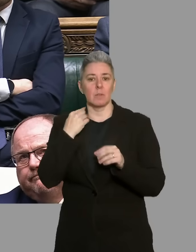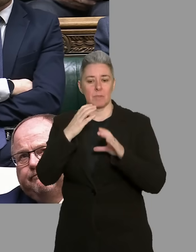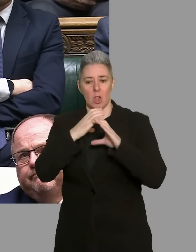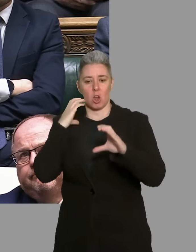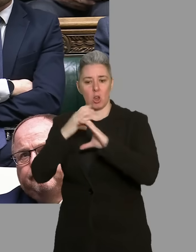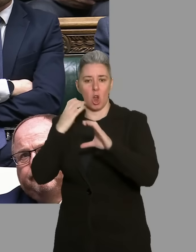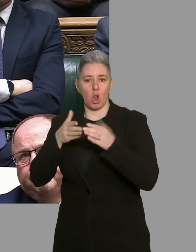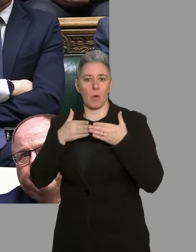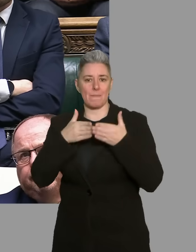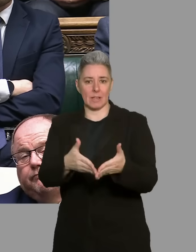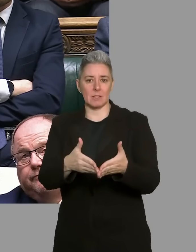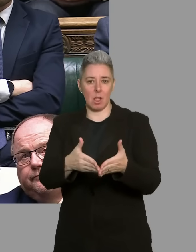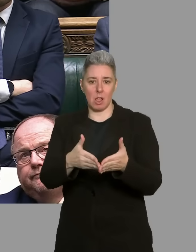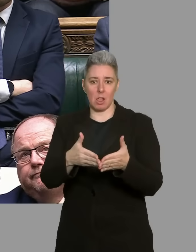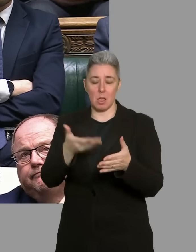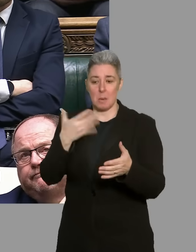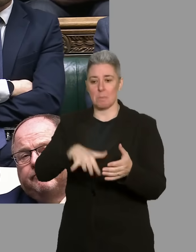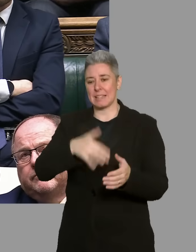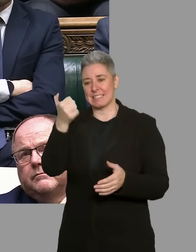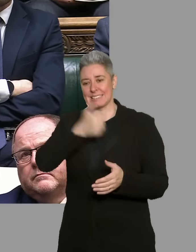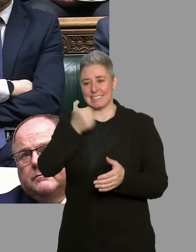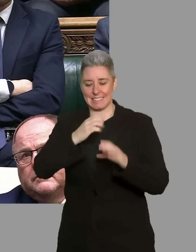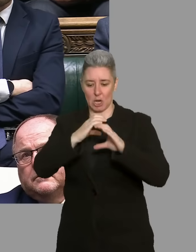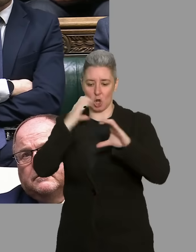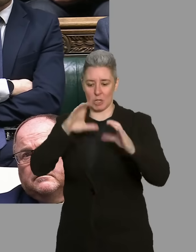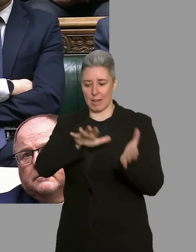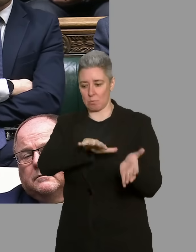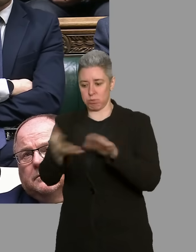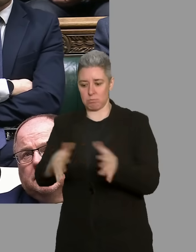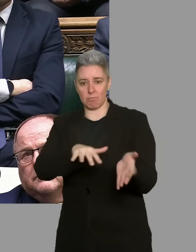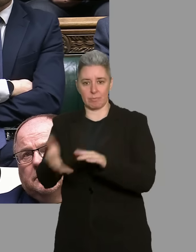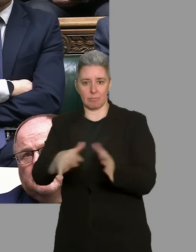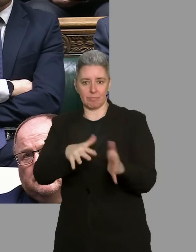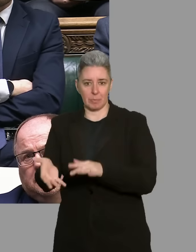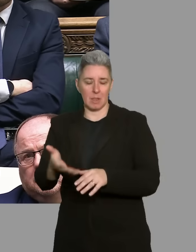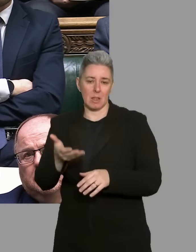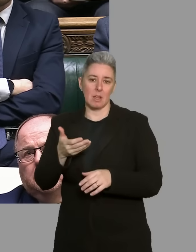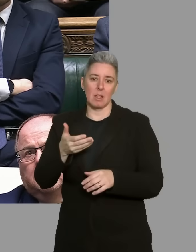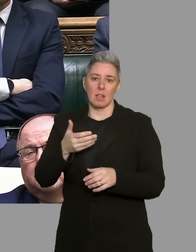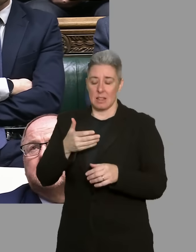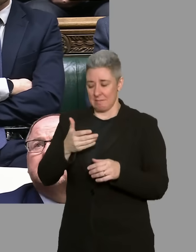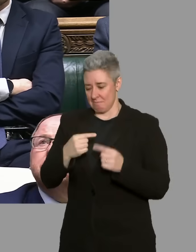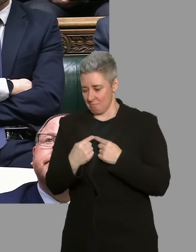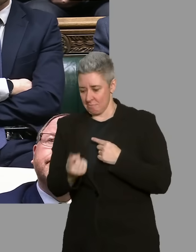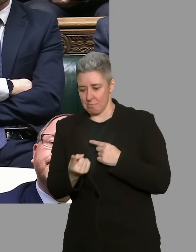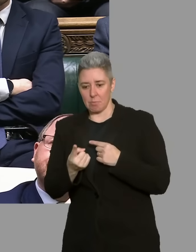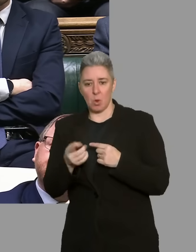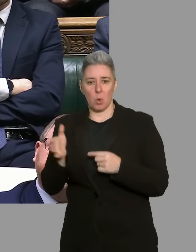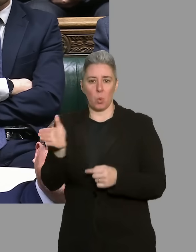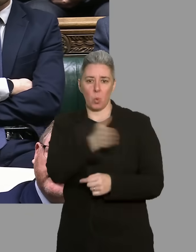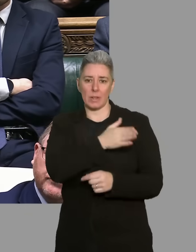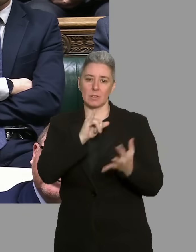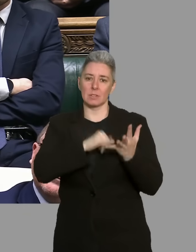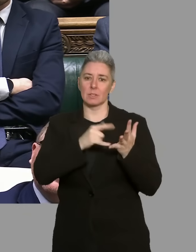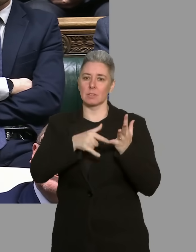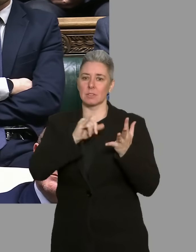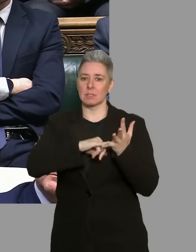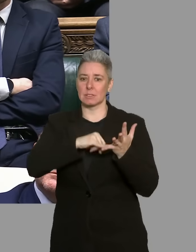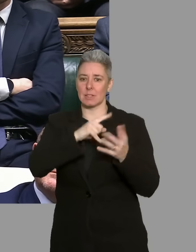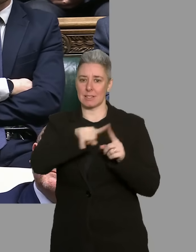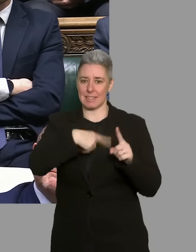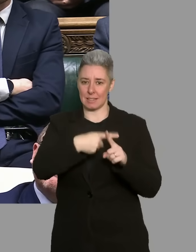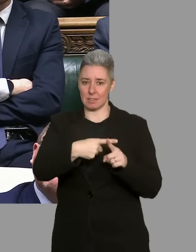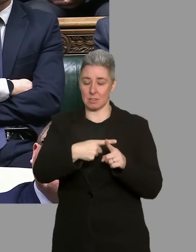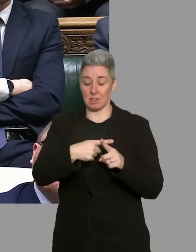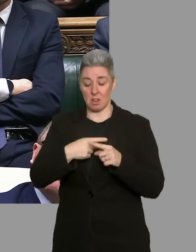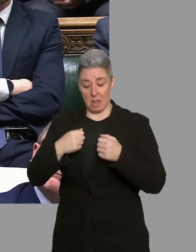the beautiful West Sussex coastline. Beaches and seas in my Bognor Regis and Littlehampton constituency have been